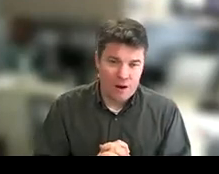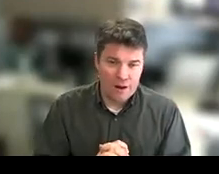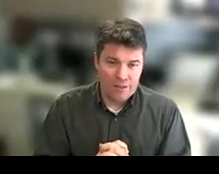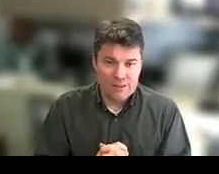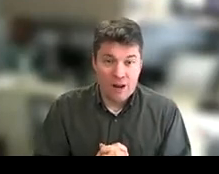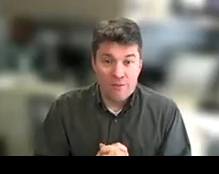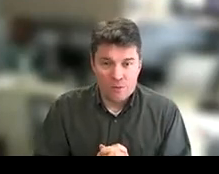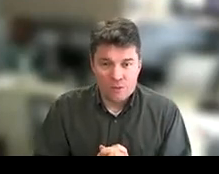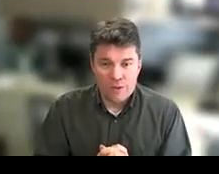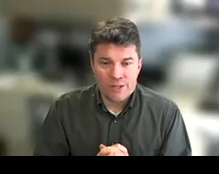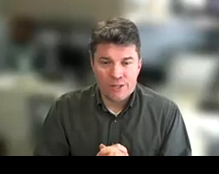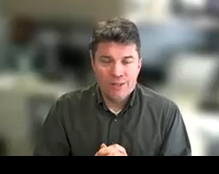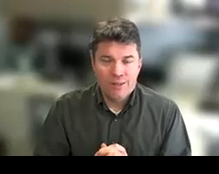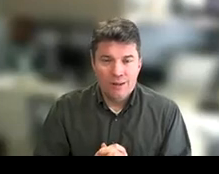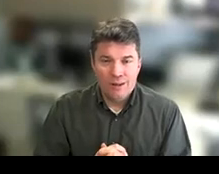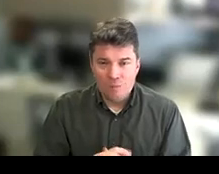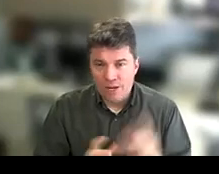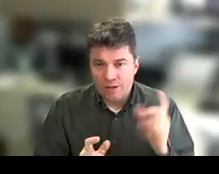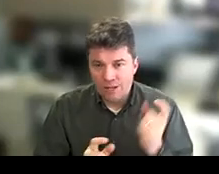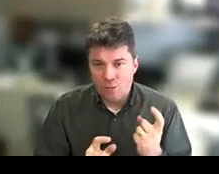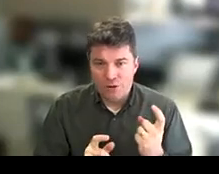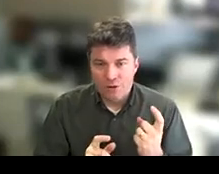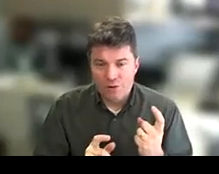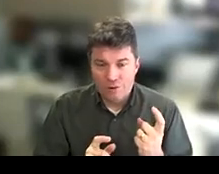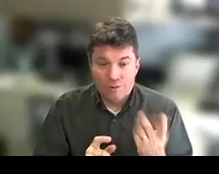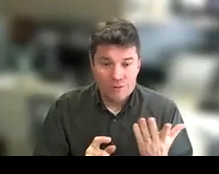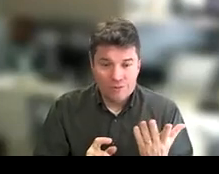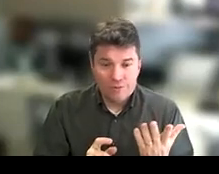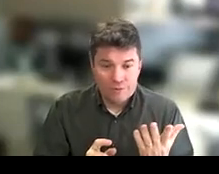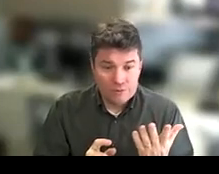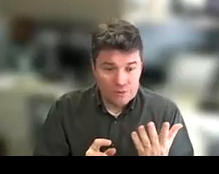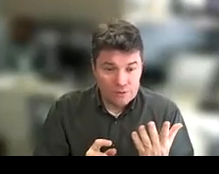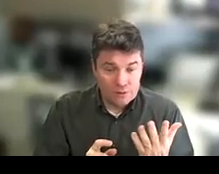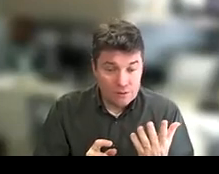a lot of people call it the telephone switch. Hi, Sandy. We can switch.